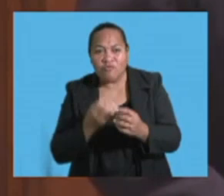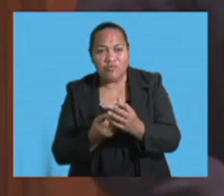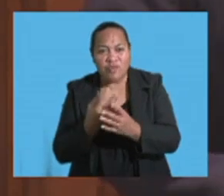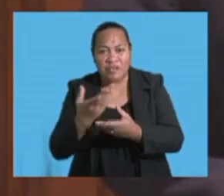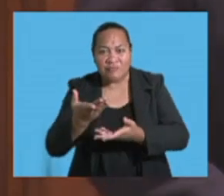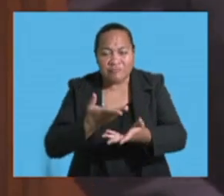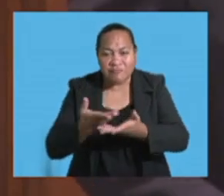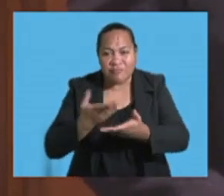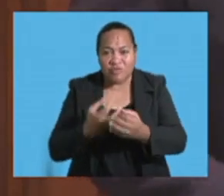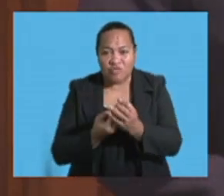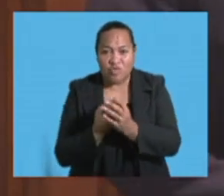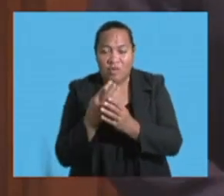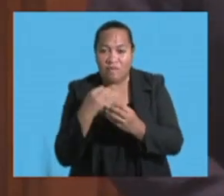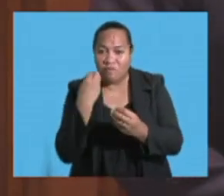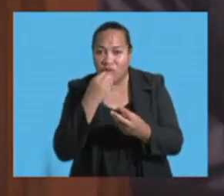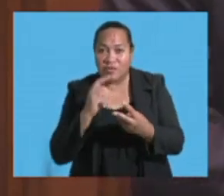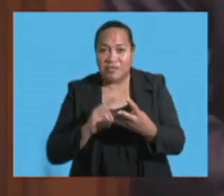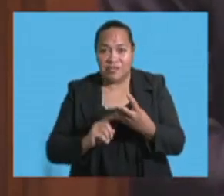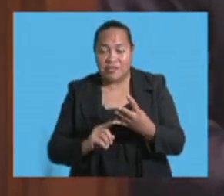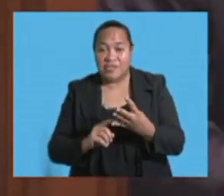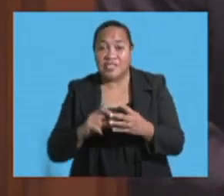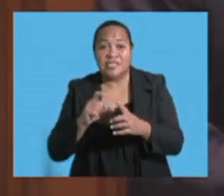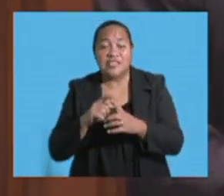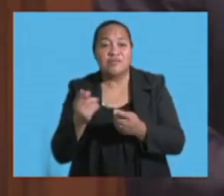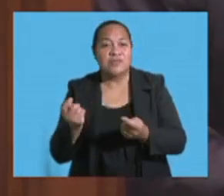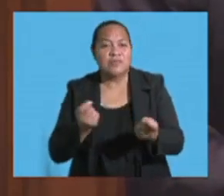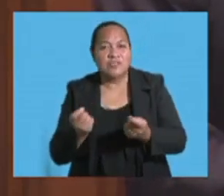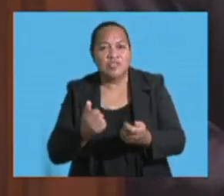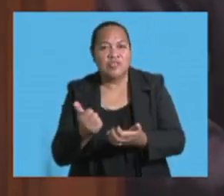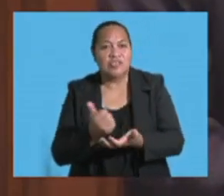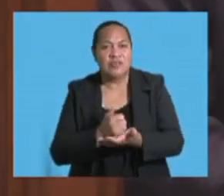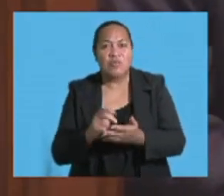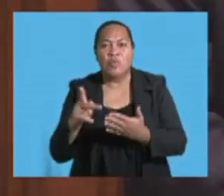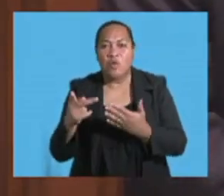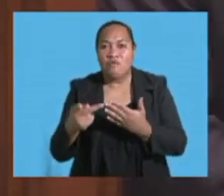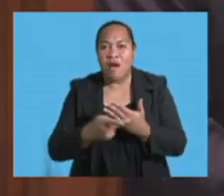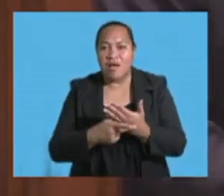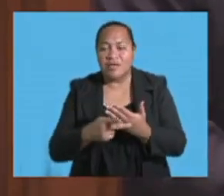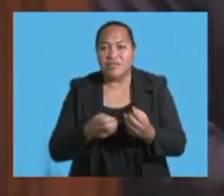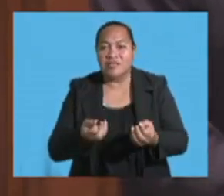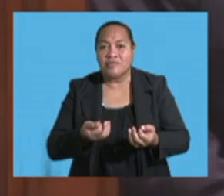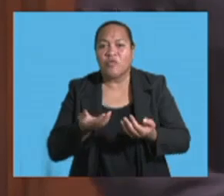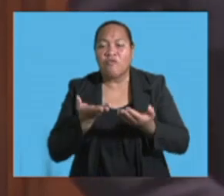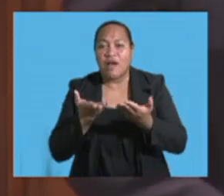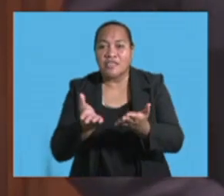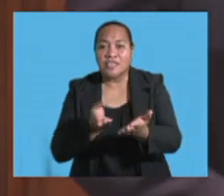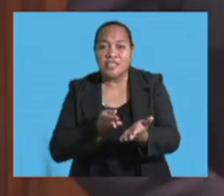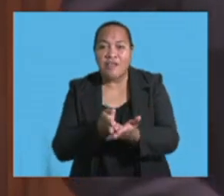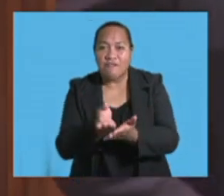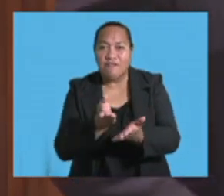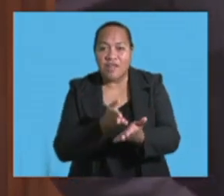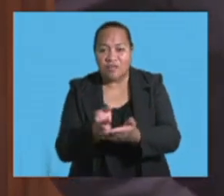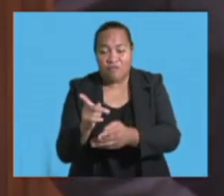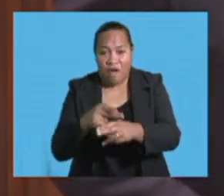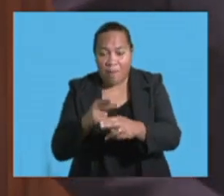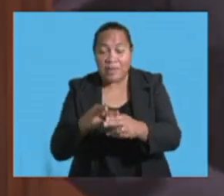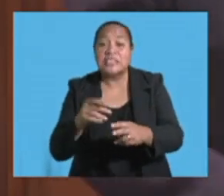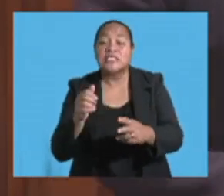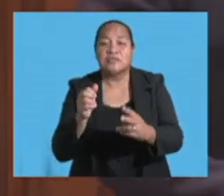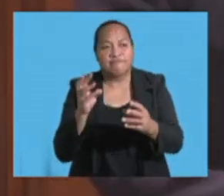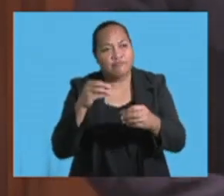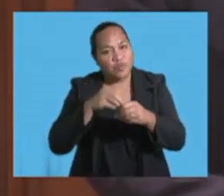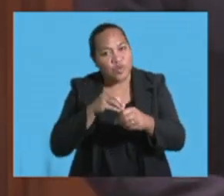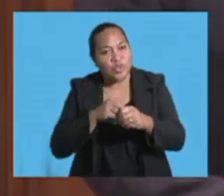the Agriculture Ministry that administers programs that provide services to farmers, including research and